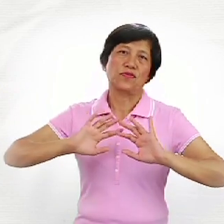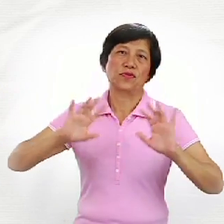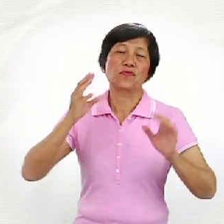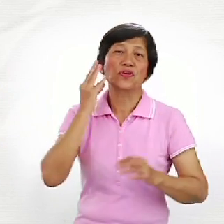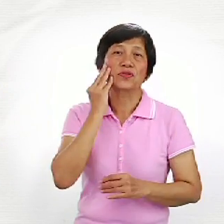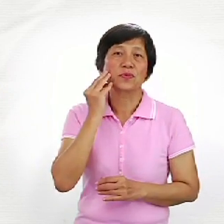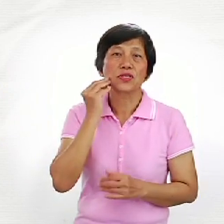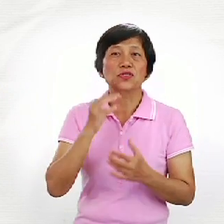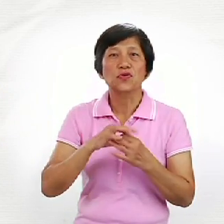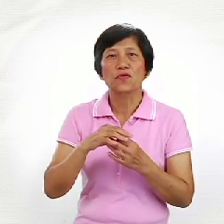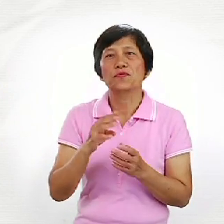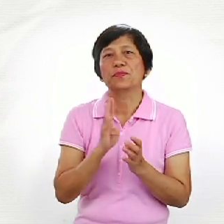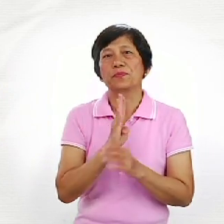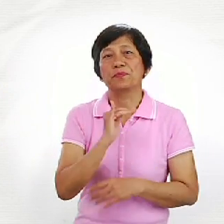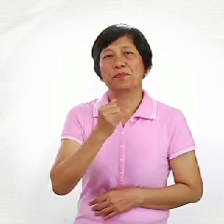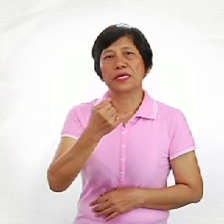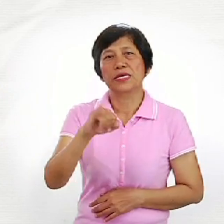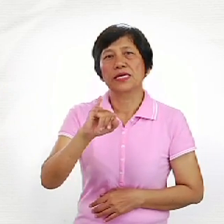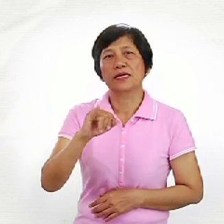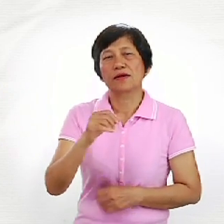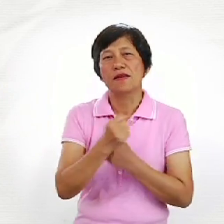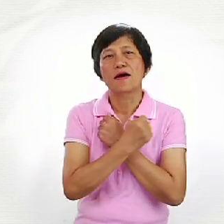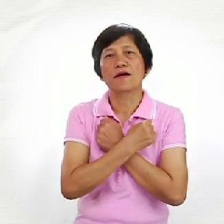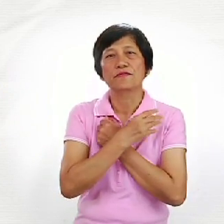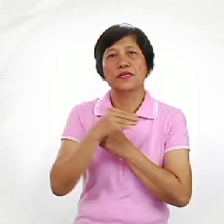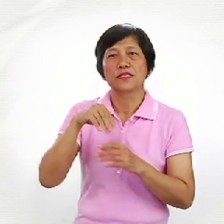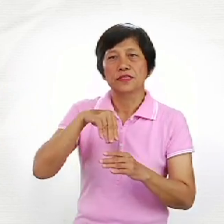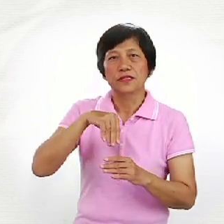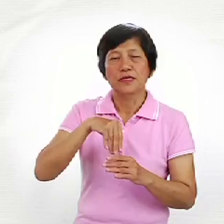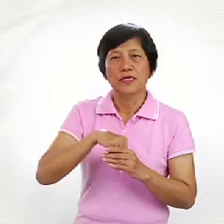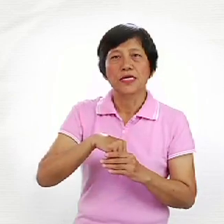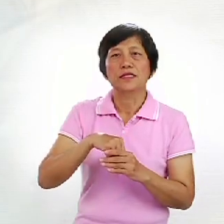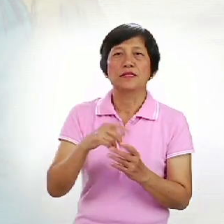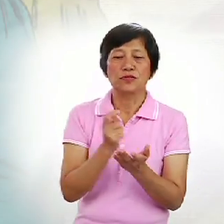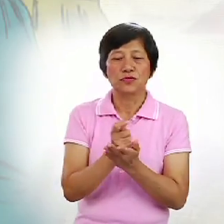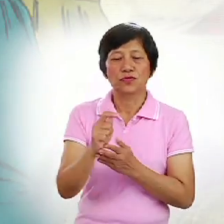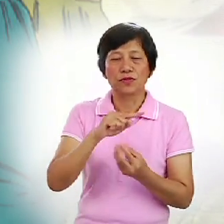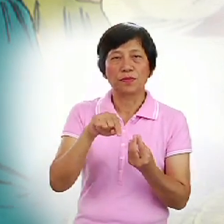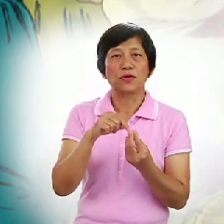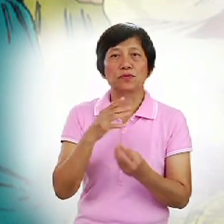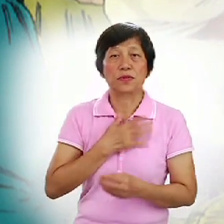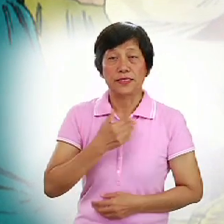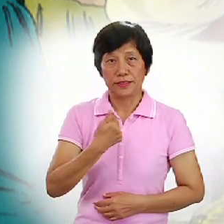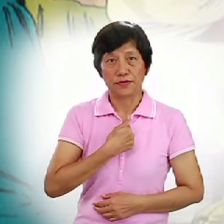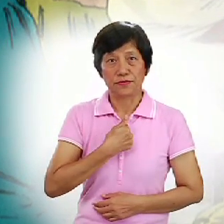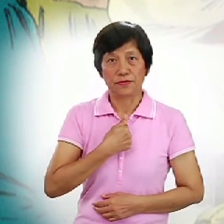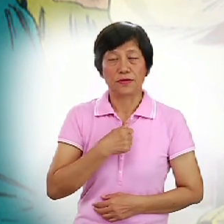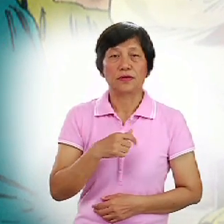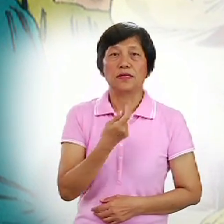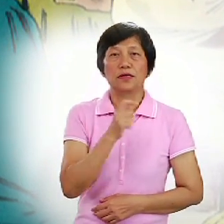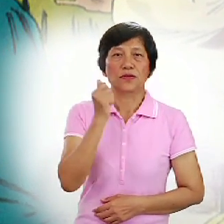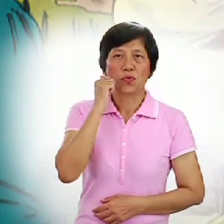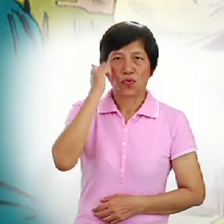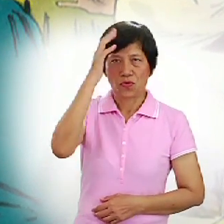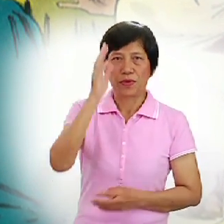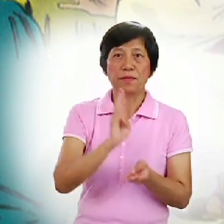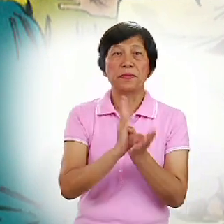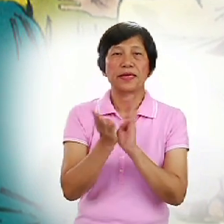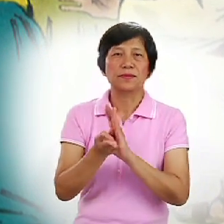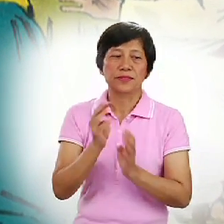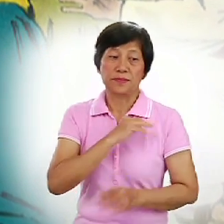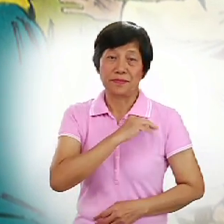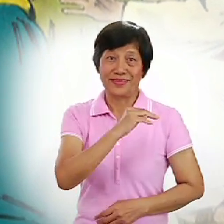of being loved in the truth about myself, the woman becomes a